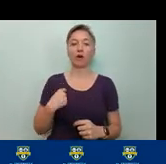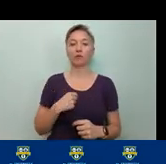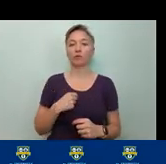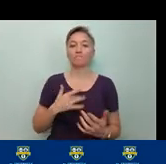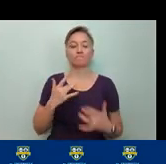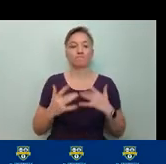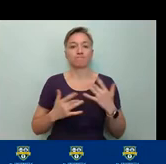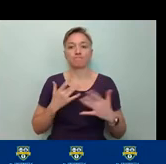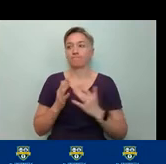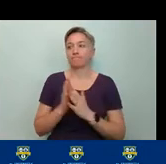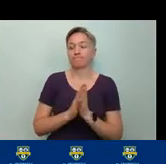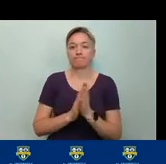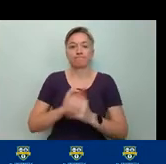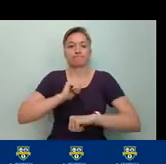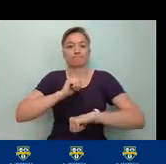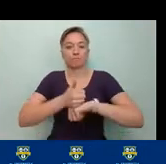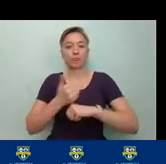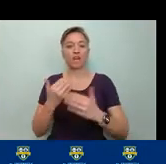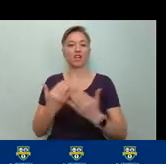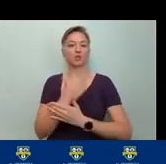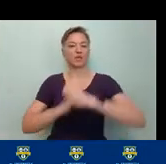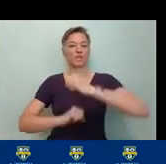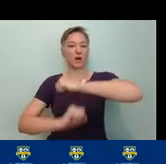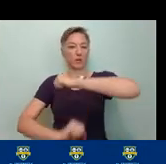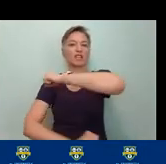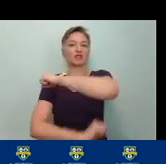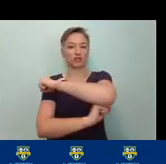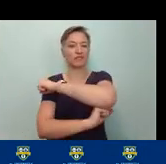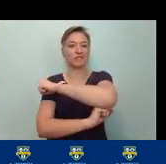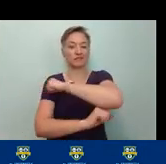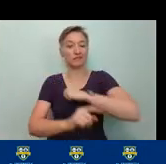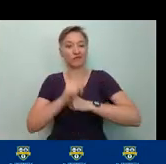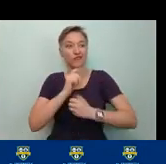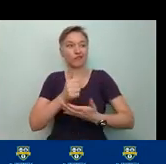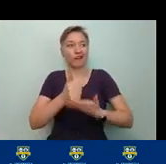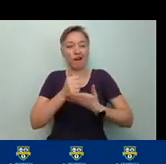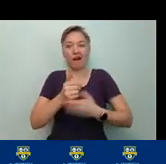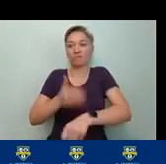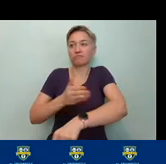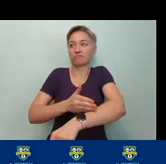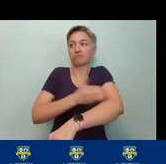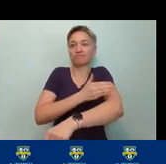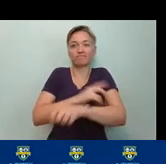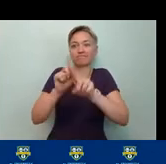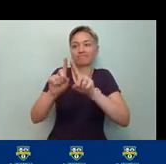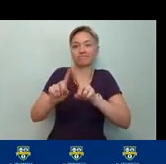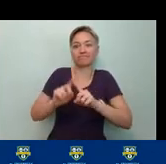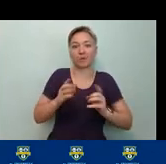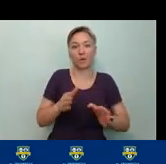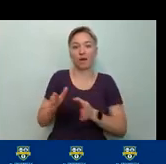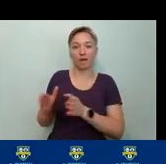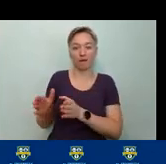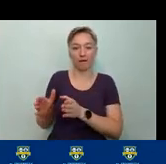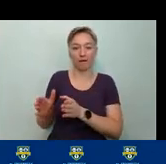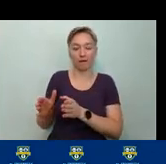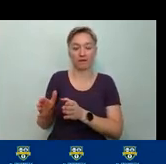create this new foundation that really is going to help us in a number of different ways, but specifically for all of